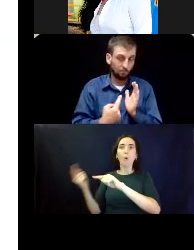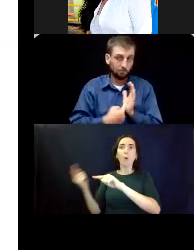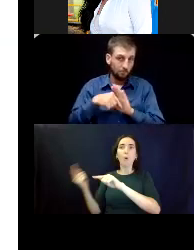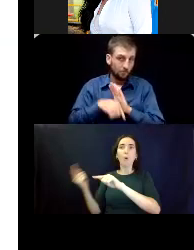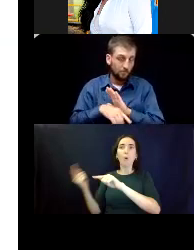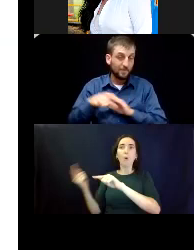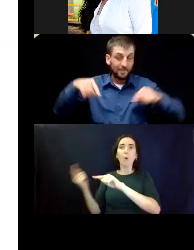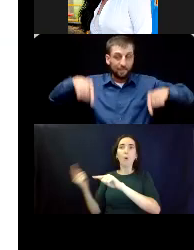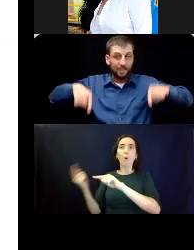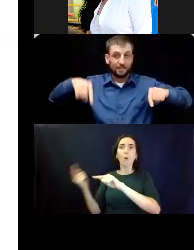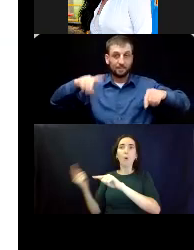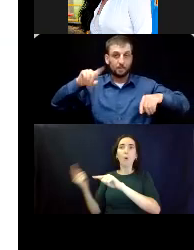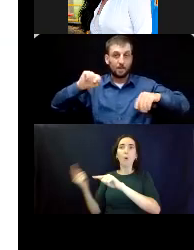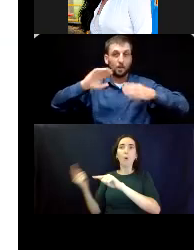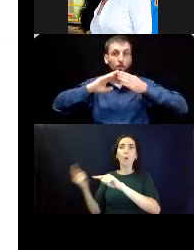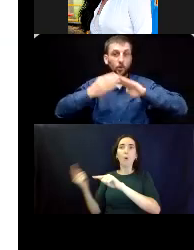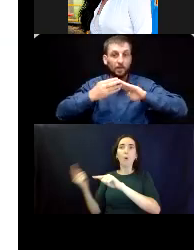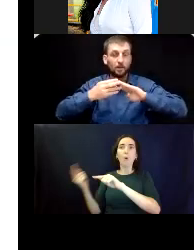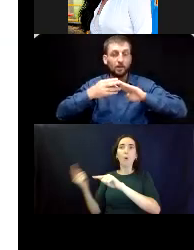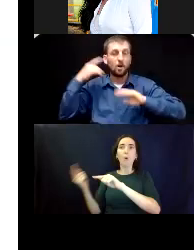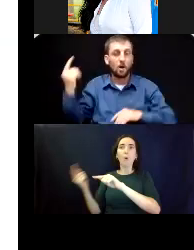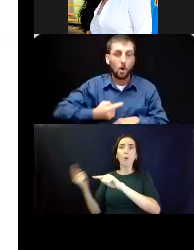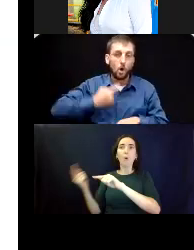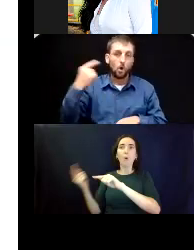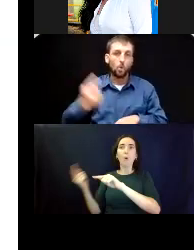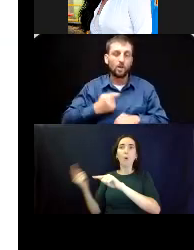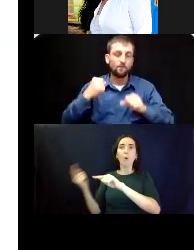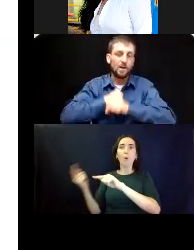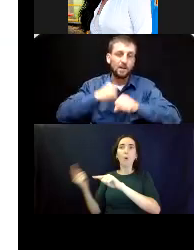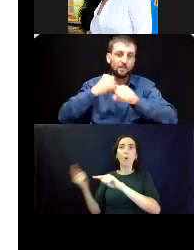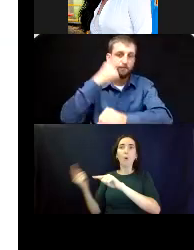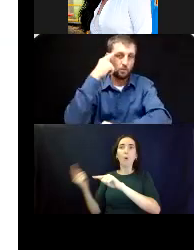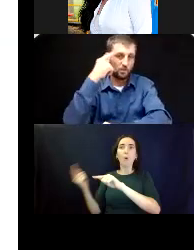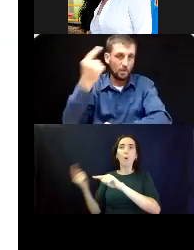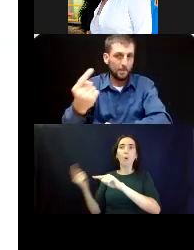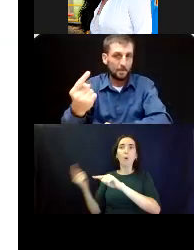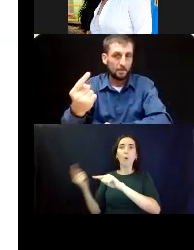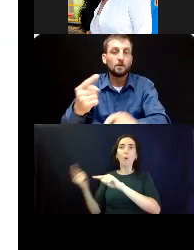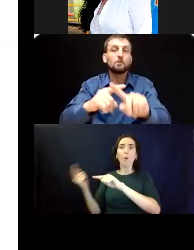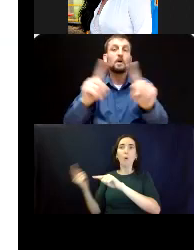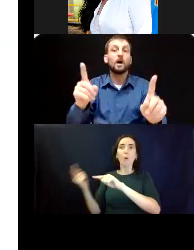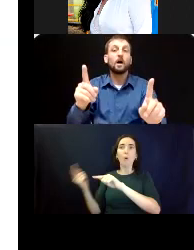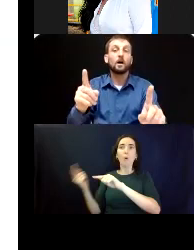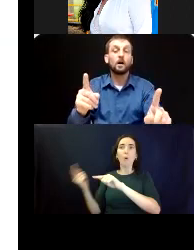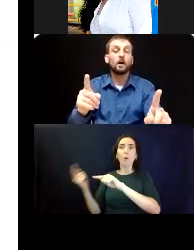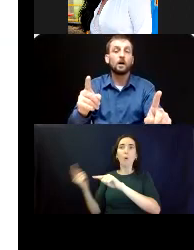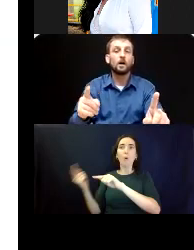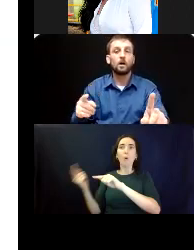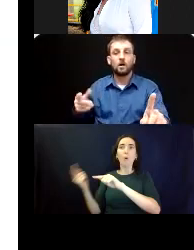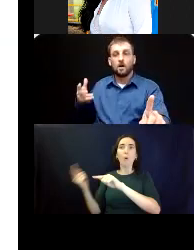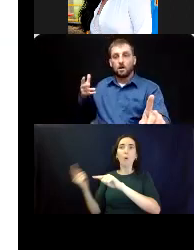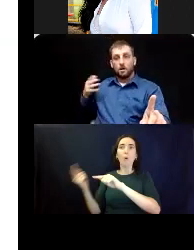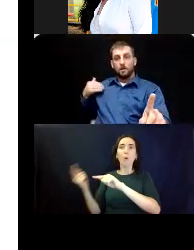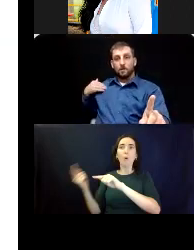fighting for something. But tell me, how often do we celebrate the battles that we have